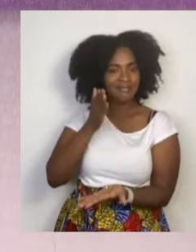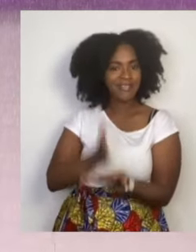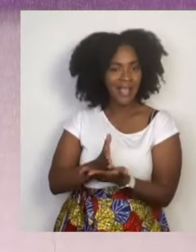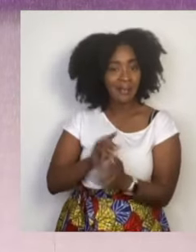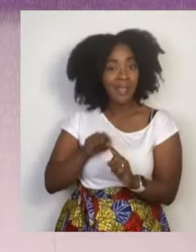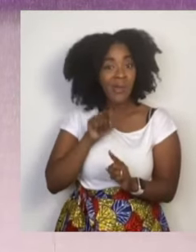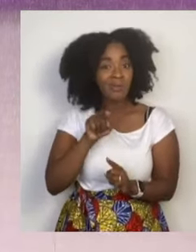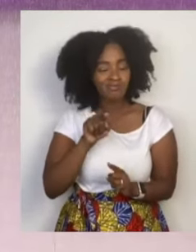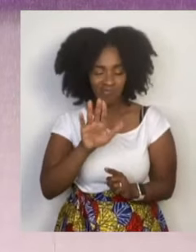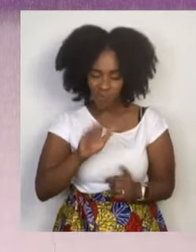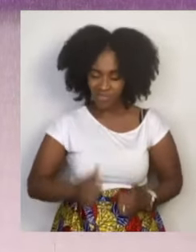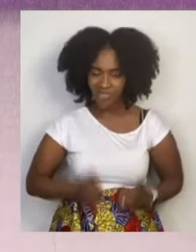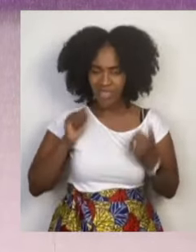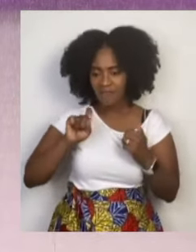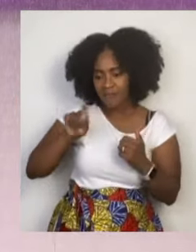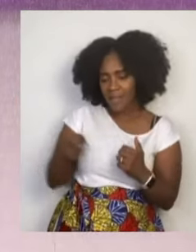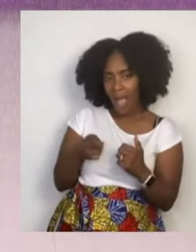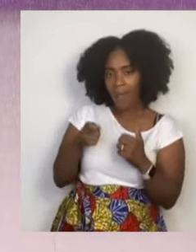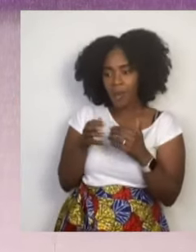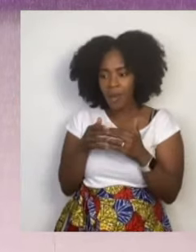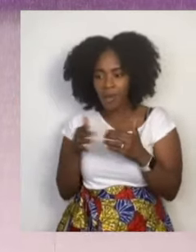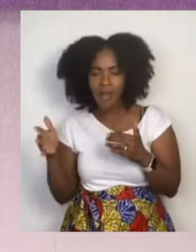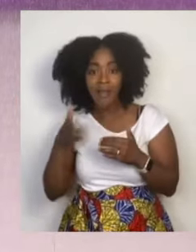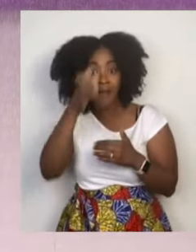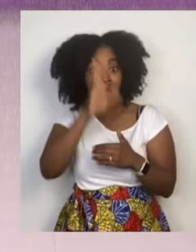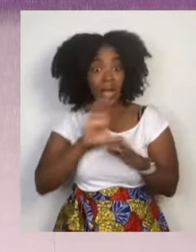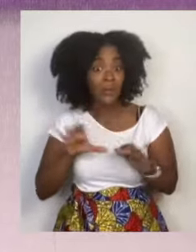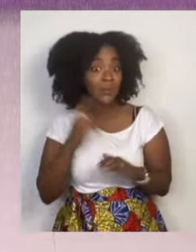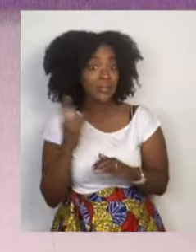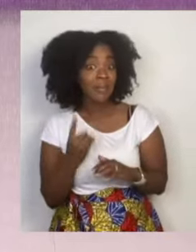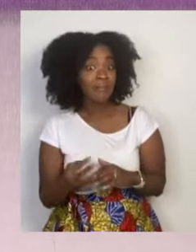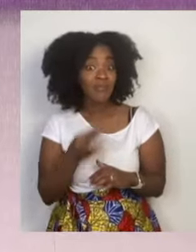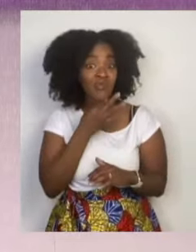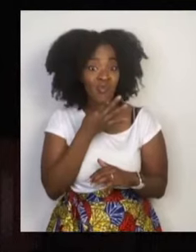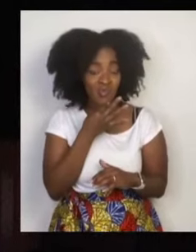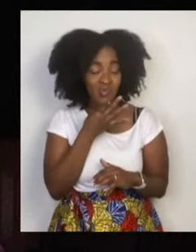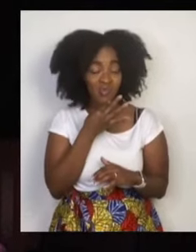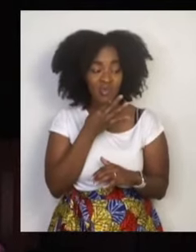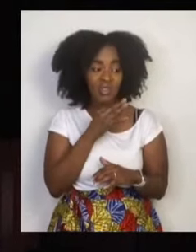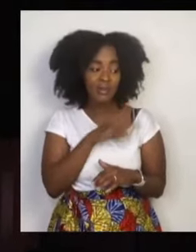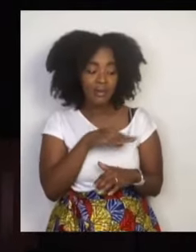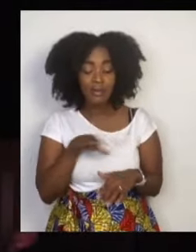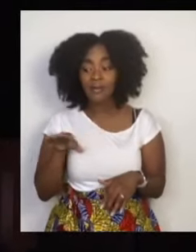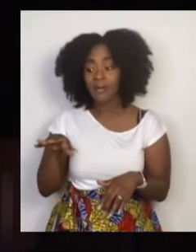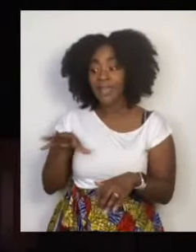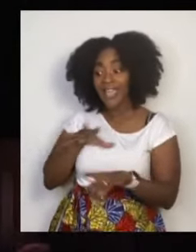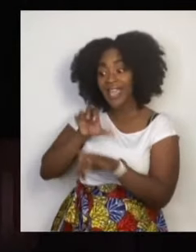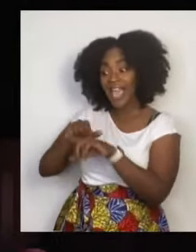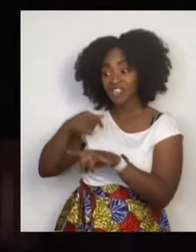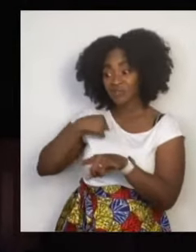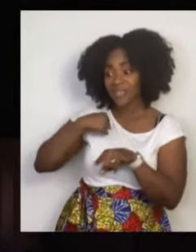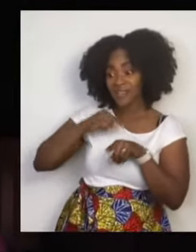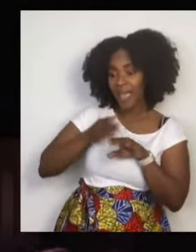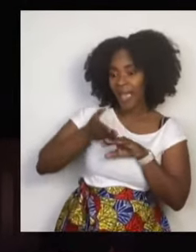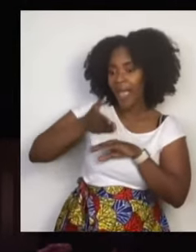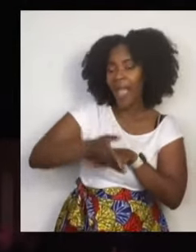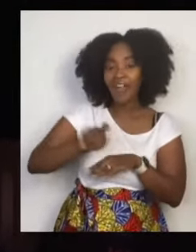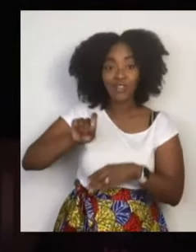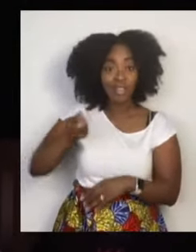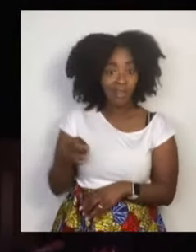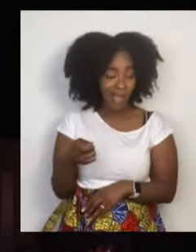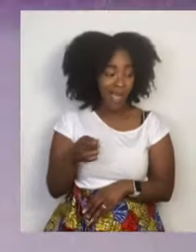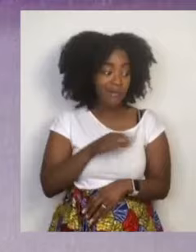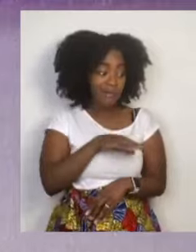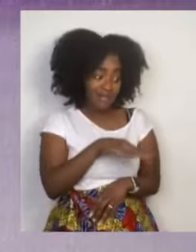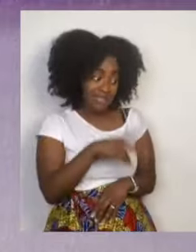but just tell them, catch me on the other side of the comma. Catch me on the other side of